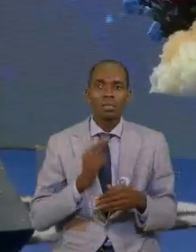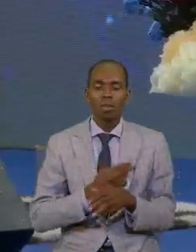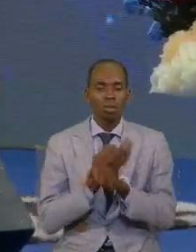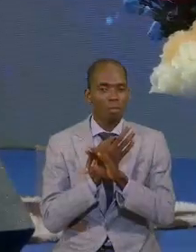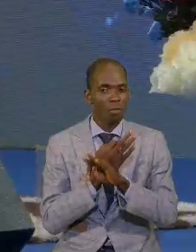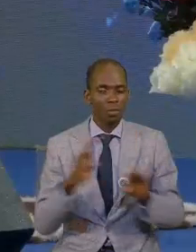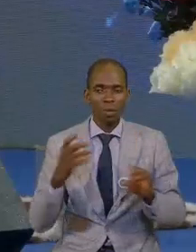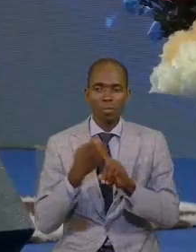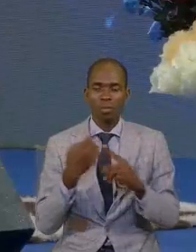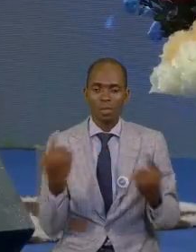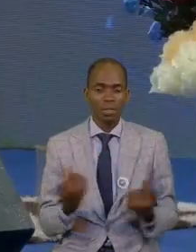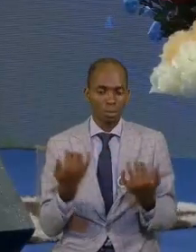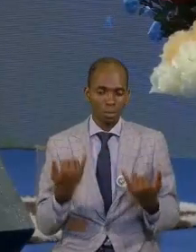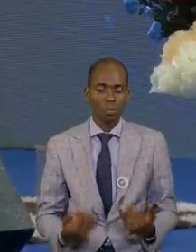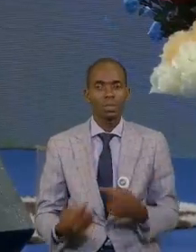sin today